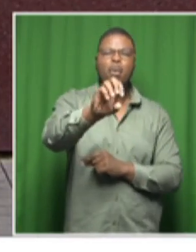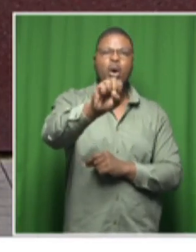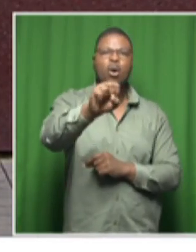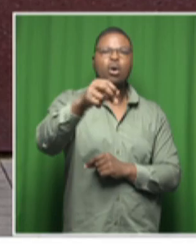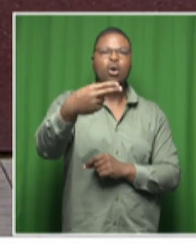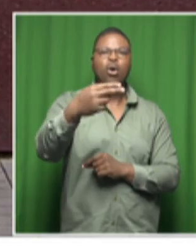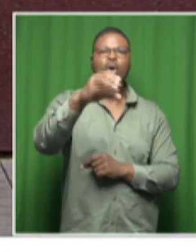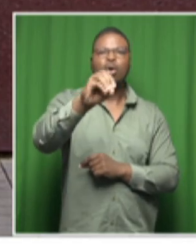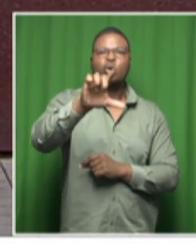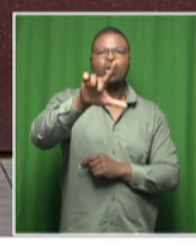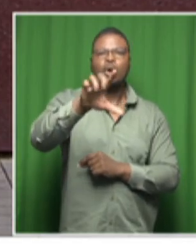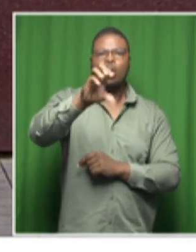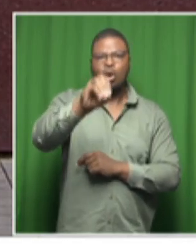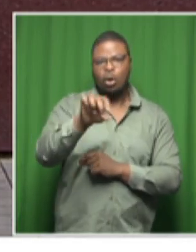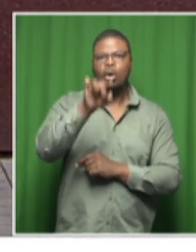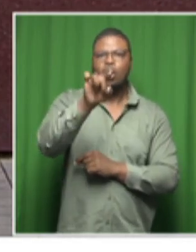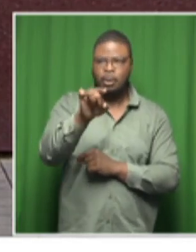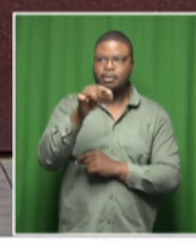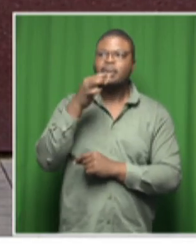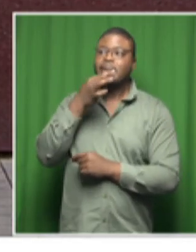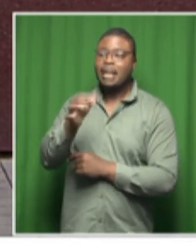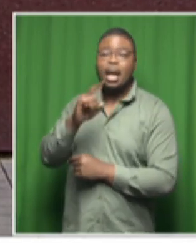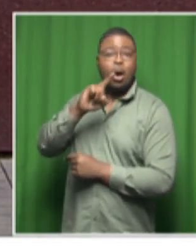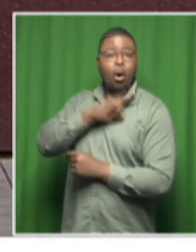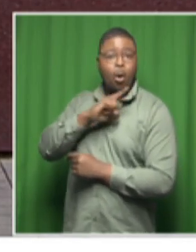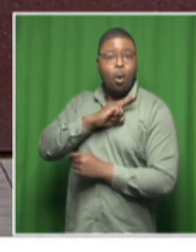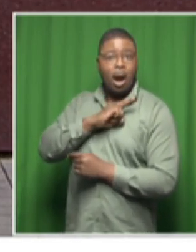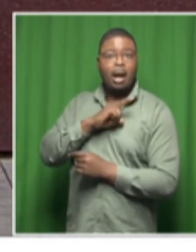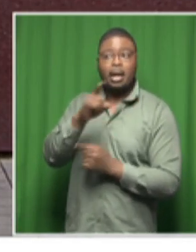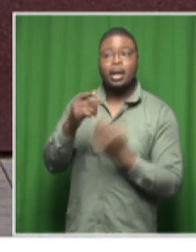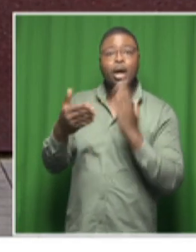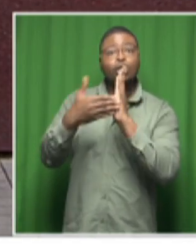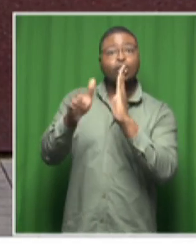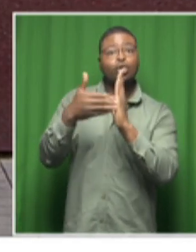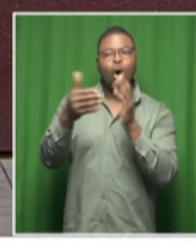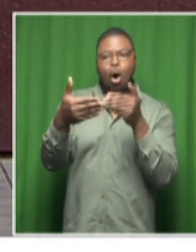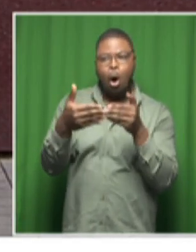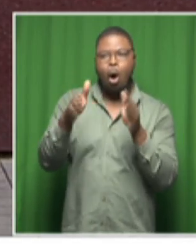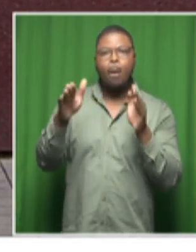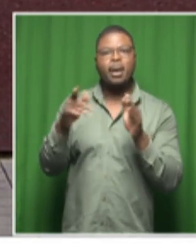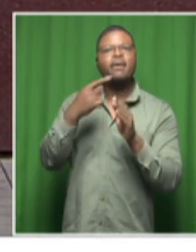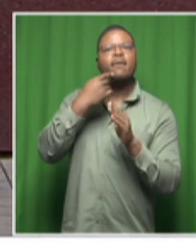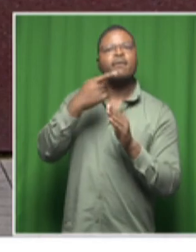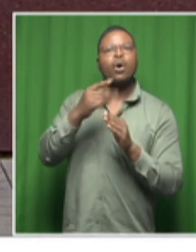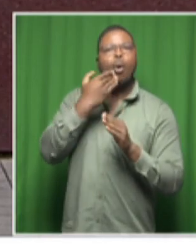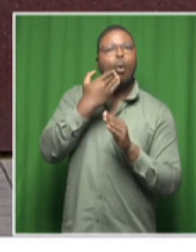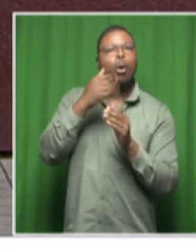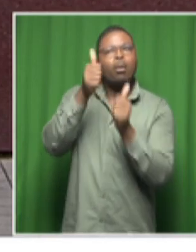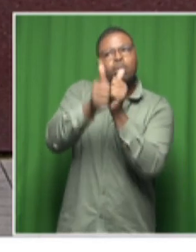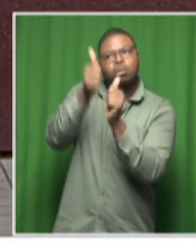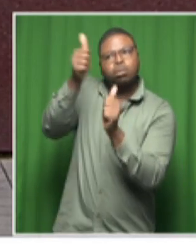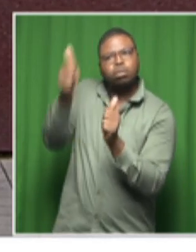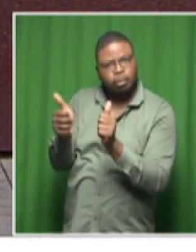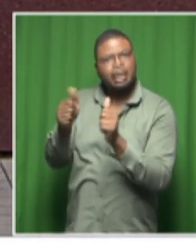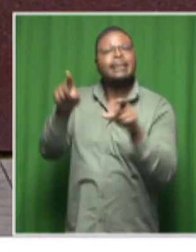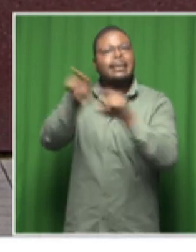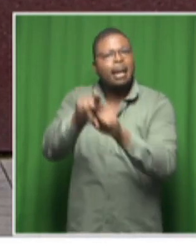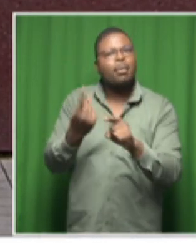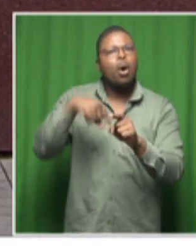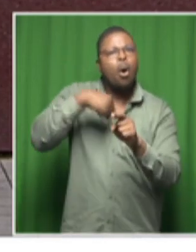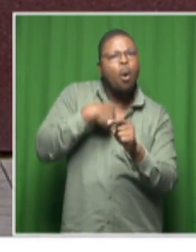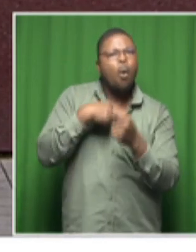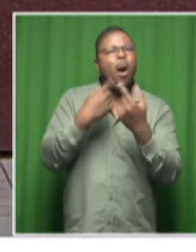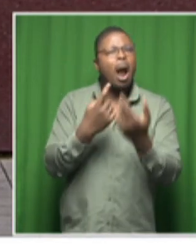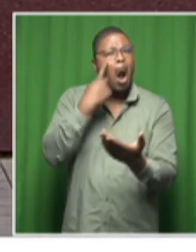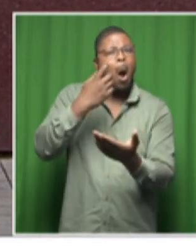that had opened the door for neighbours included. We heard quite a number of witness statements from some